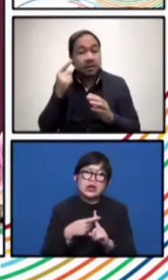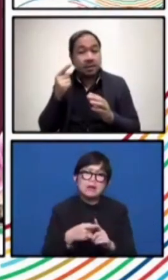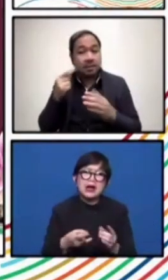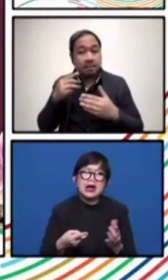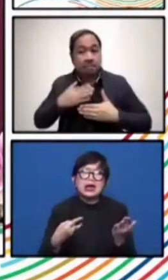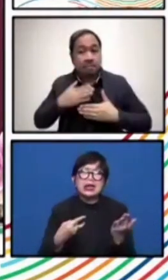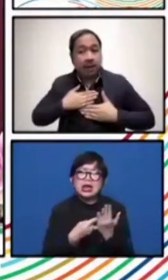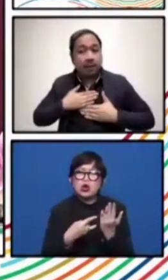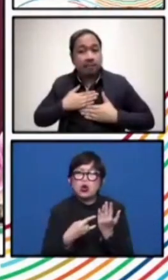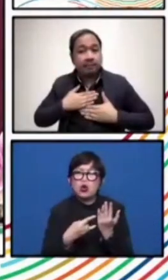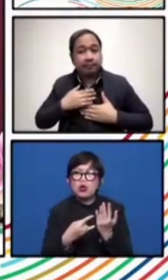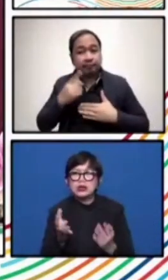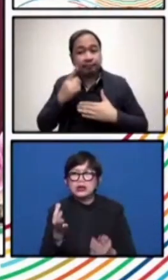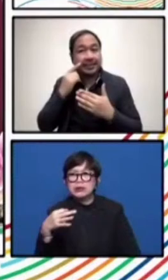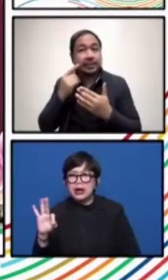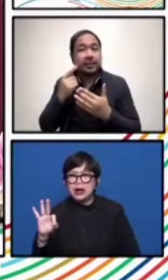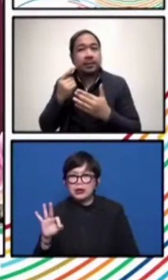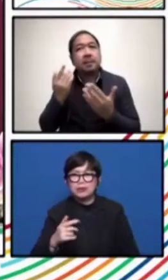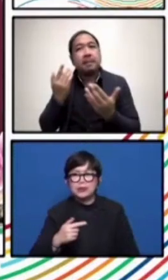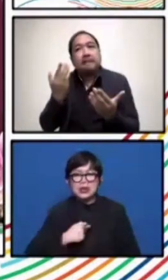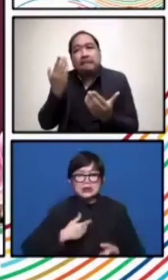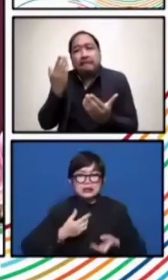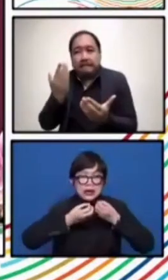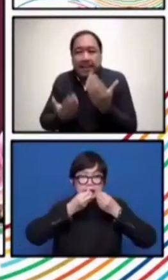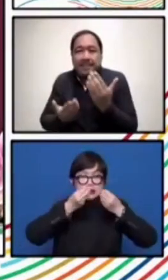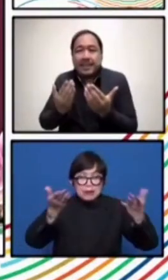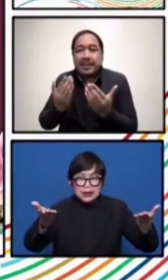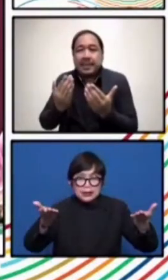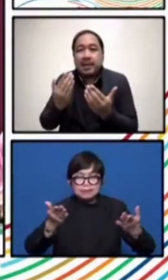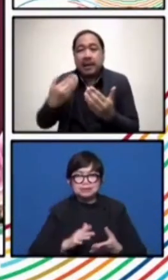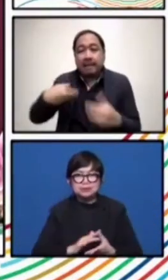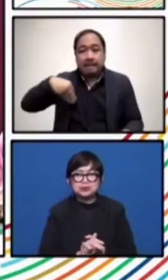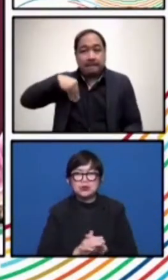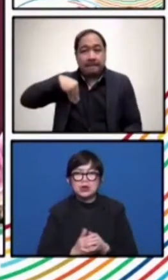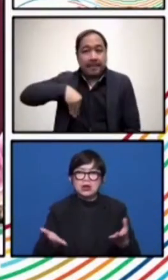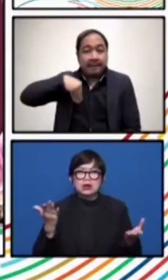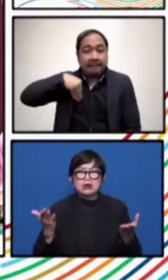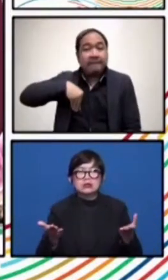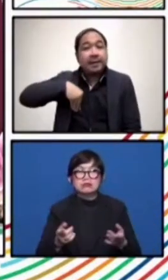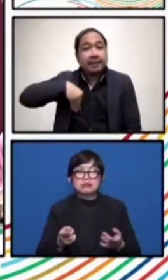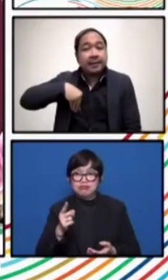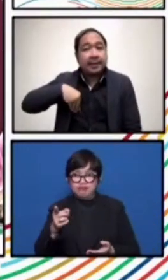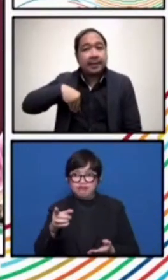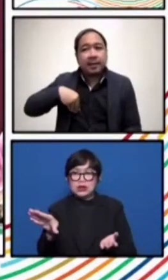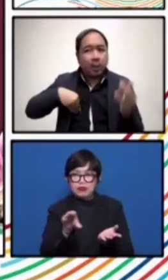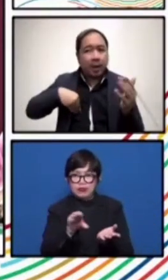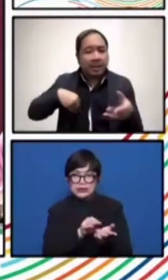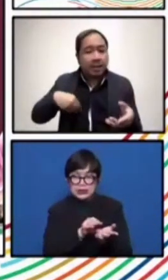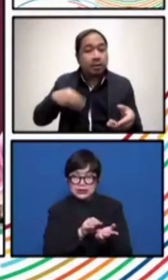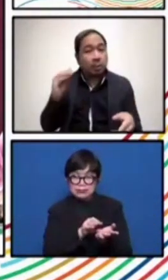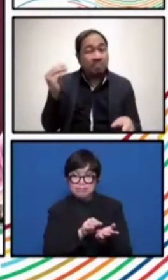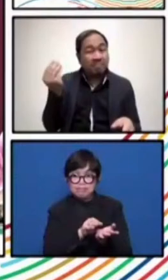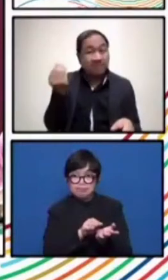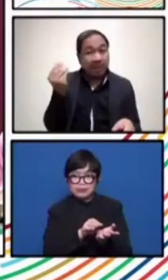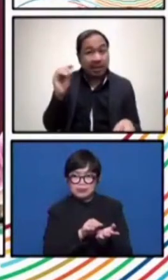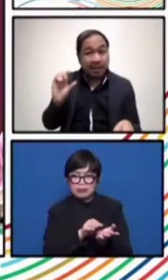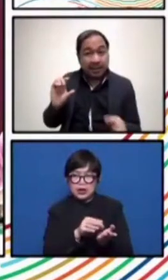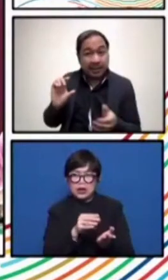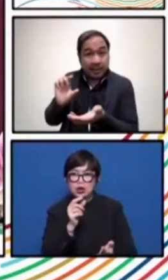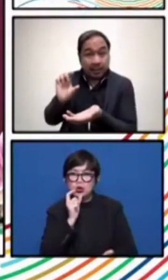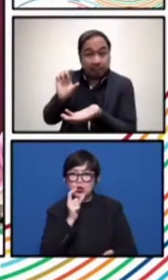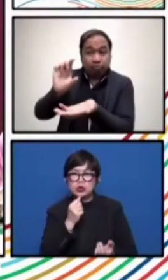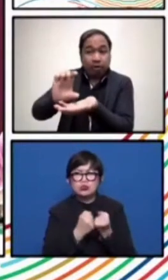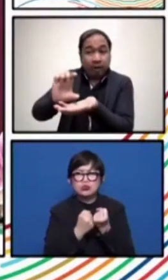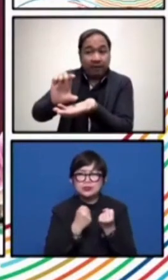put in that maybe incentives to invest in these is probably what is needed for the private